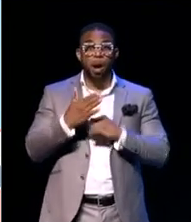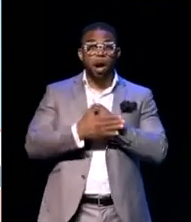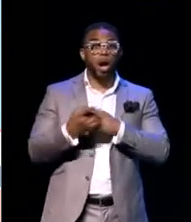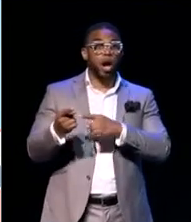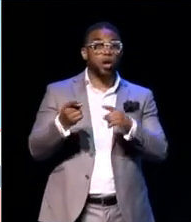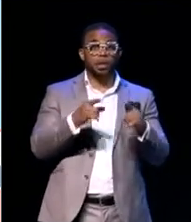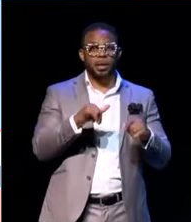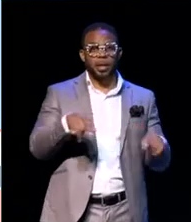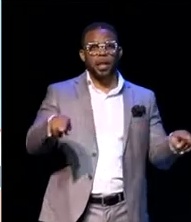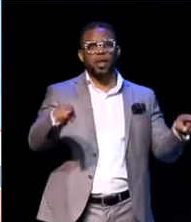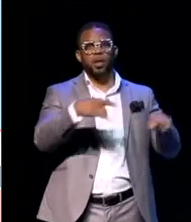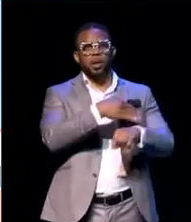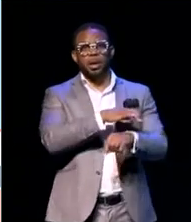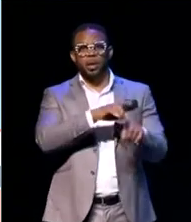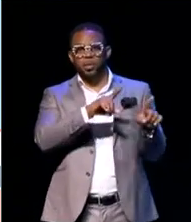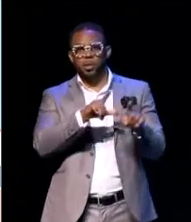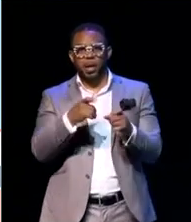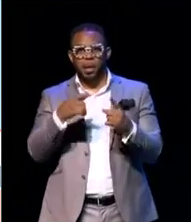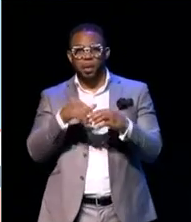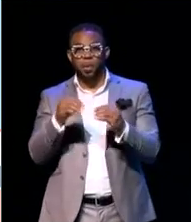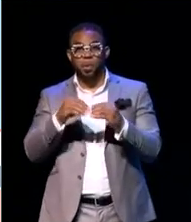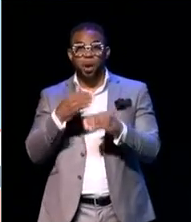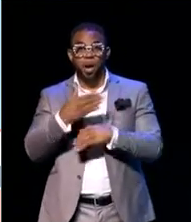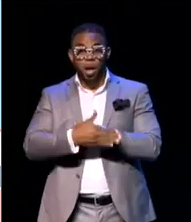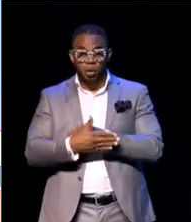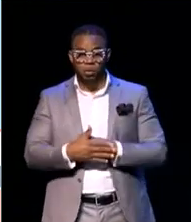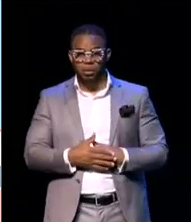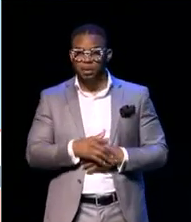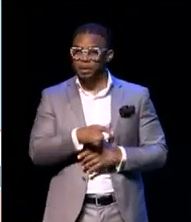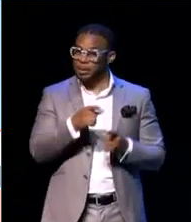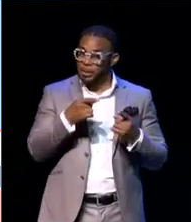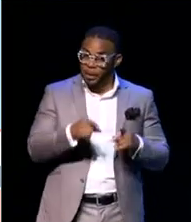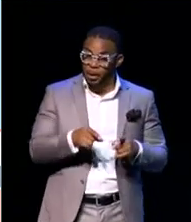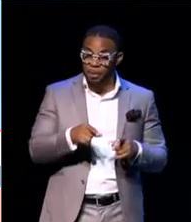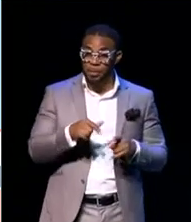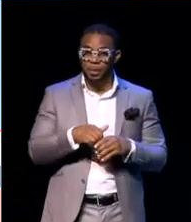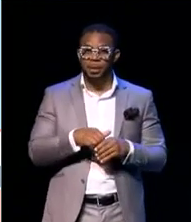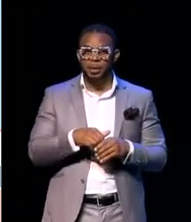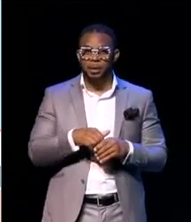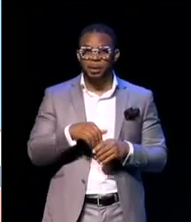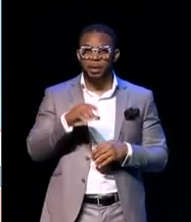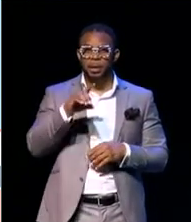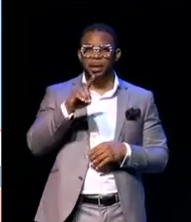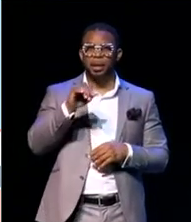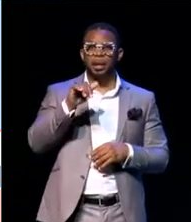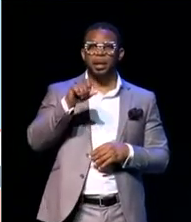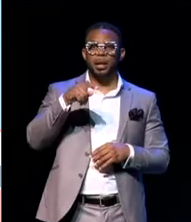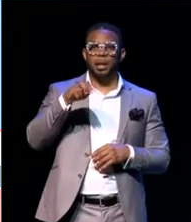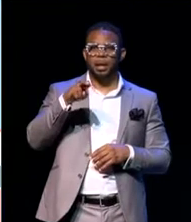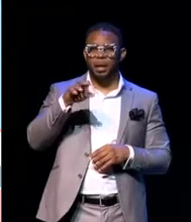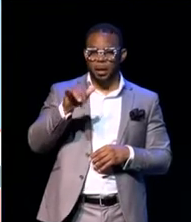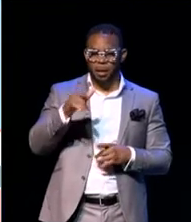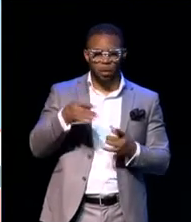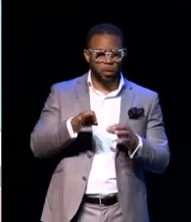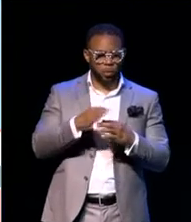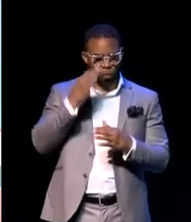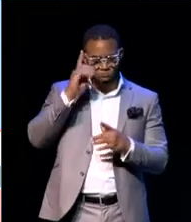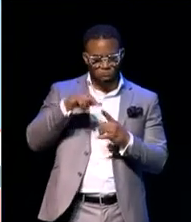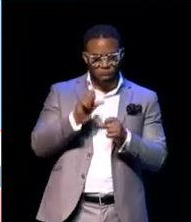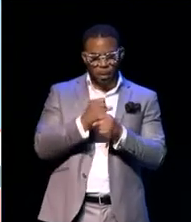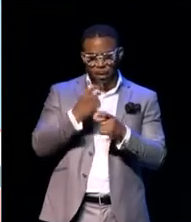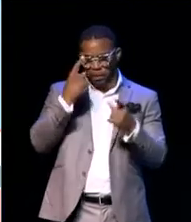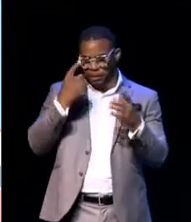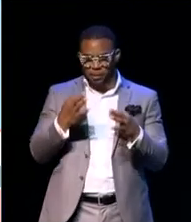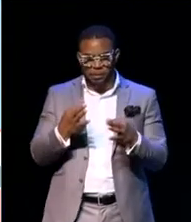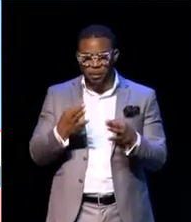countries. Those clinical trials happened in more countries, and they happened in the diaspora. So it's important to note, when you're making